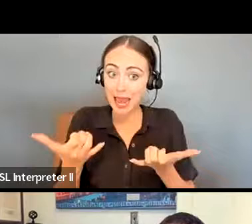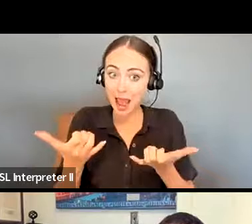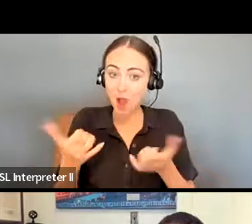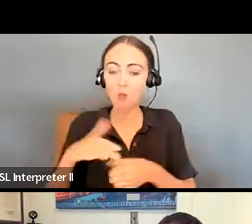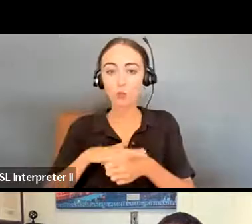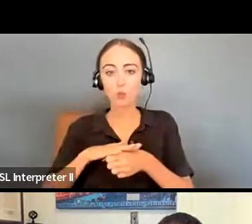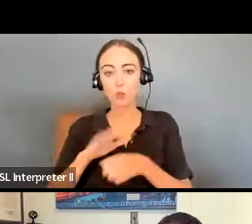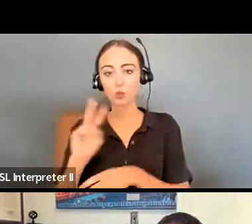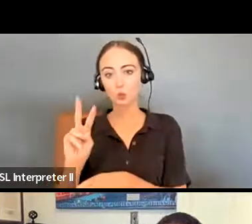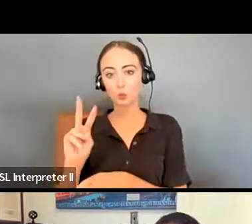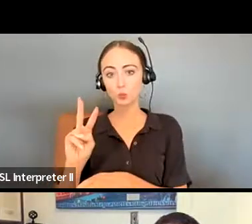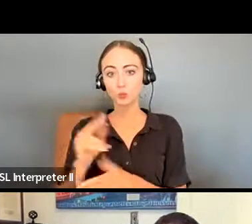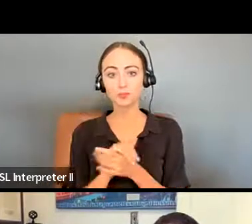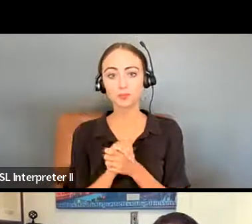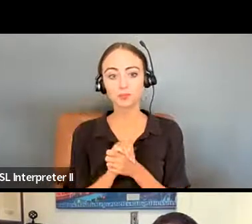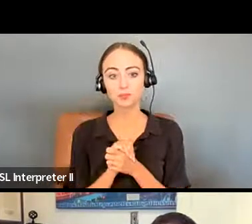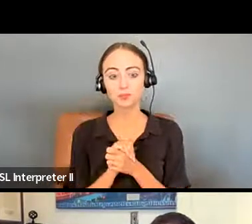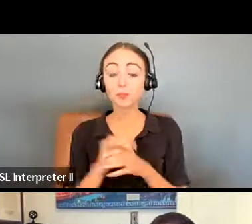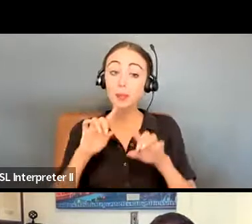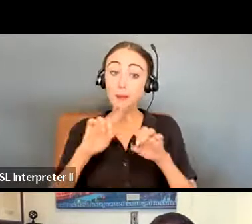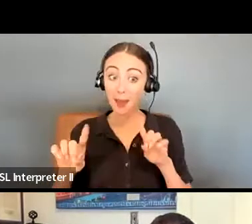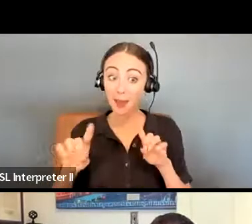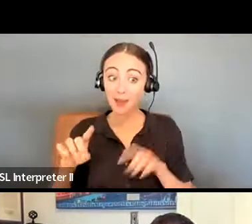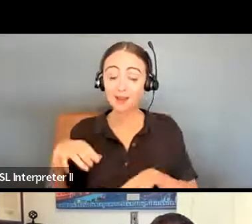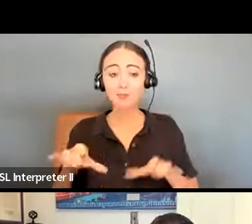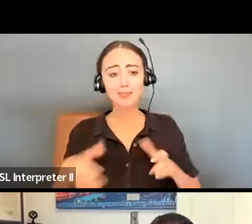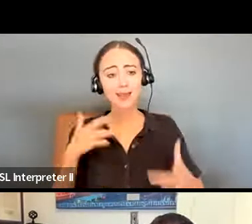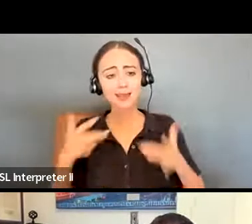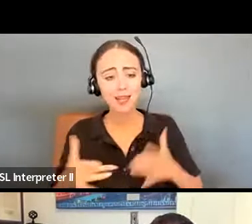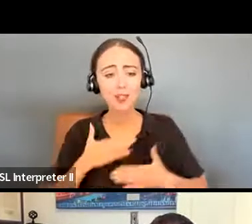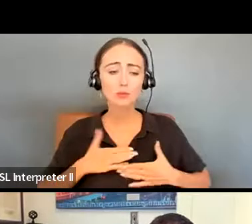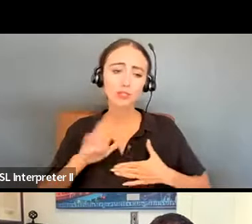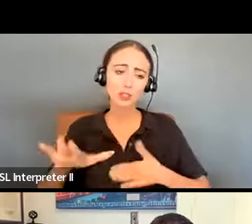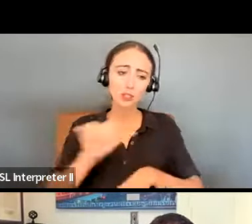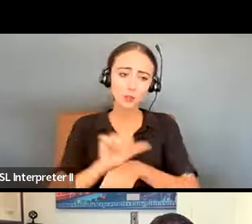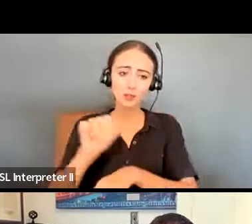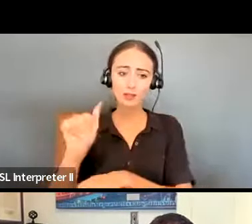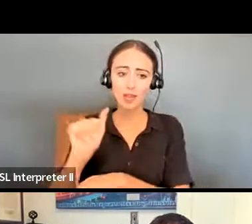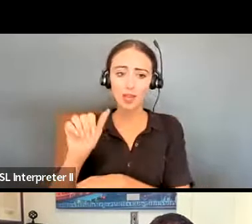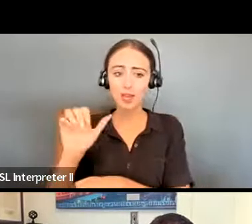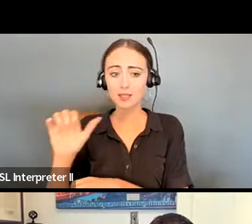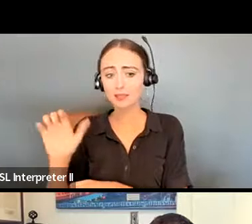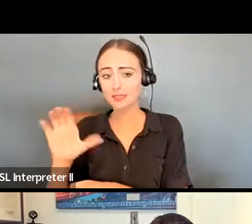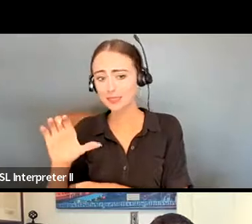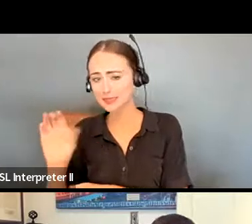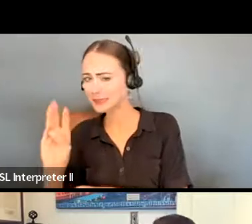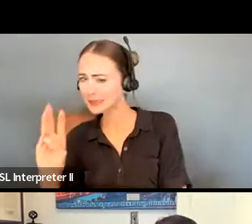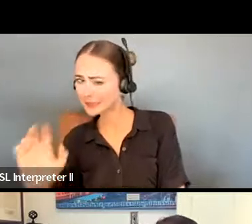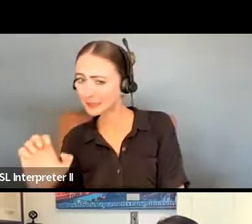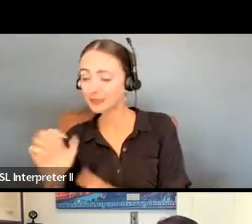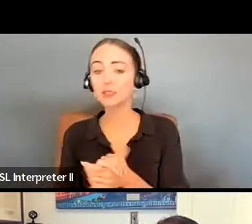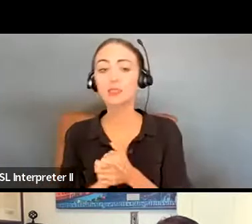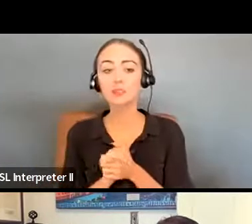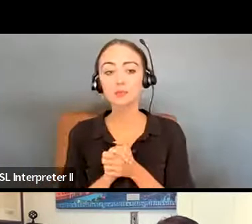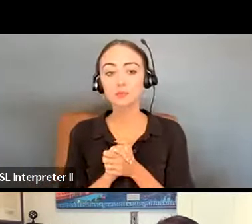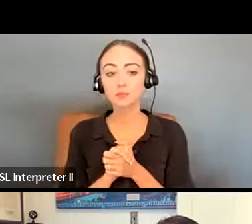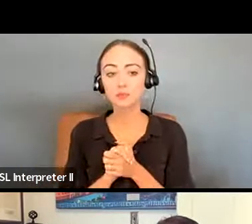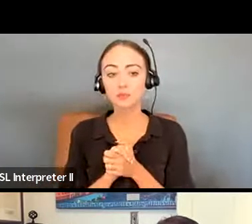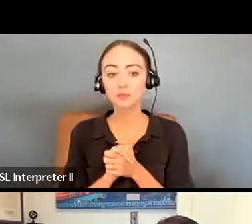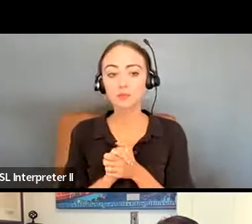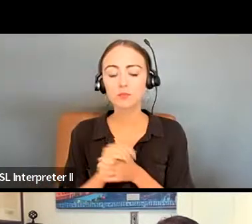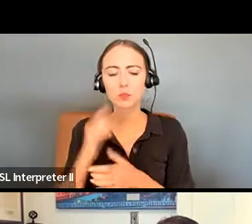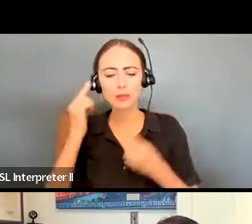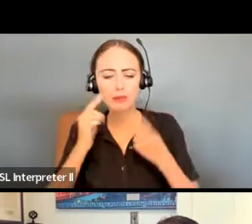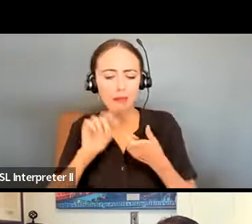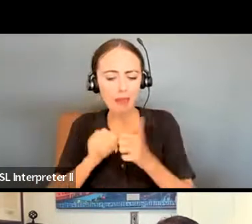2. But still excited, and I appreciate the work of ANC 6E and the neighbors on Wiltberger to really help think